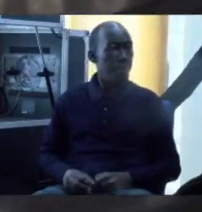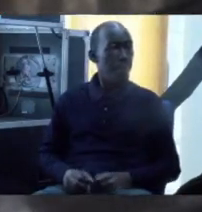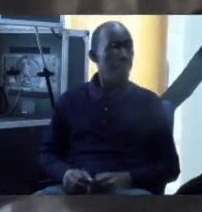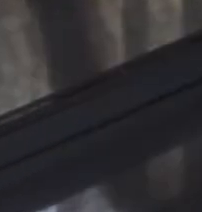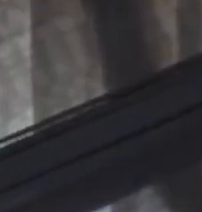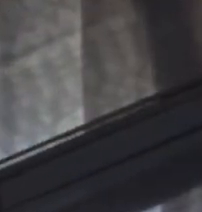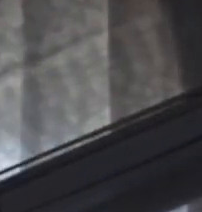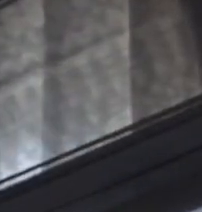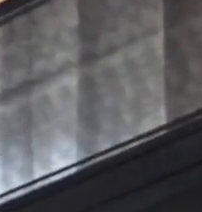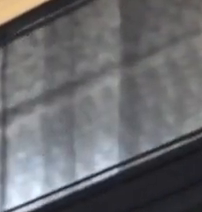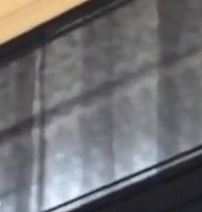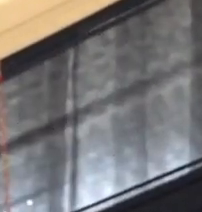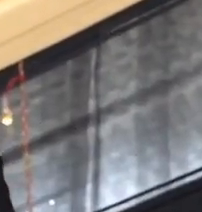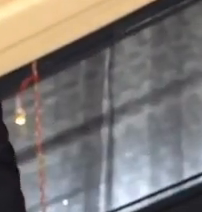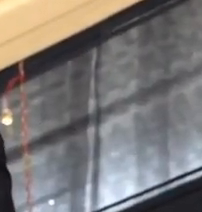Hallelujah.